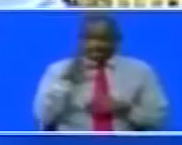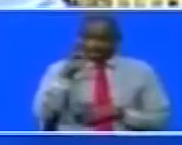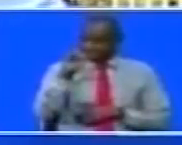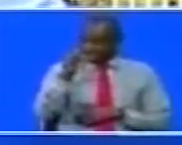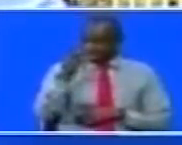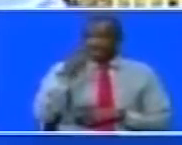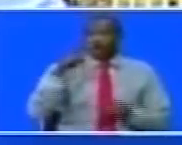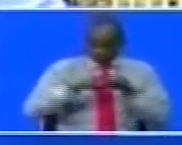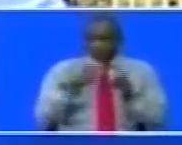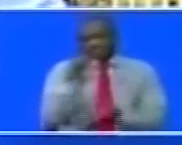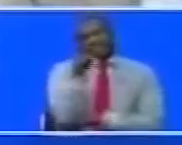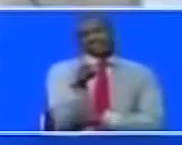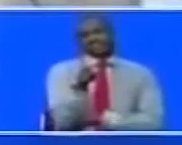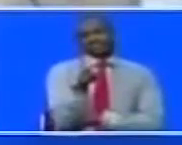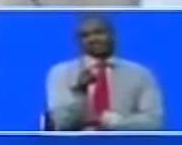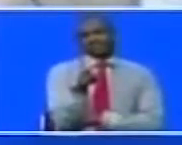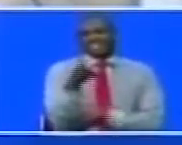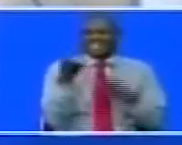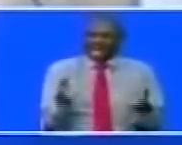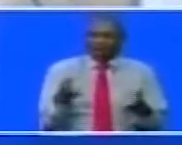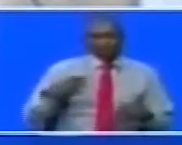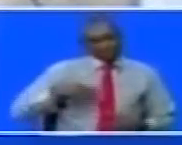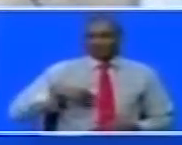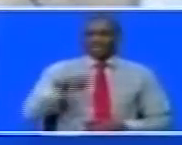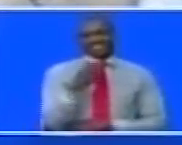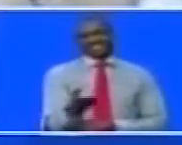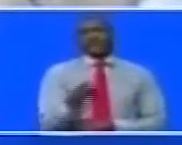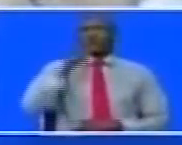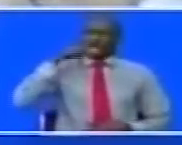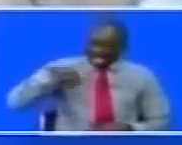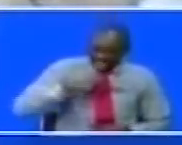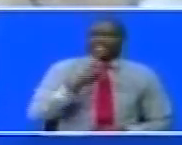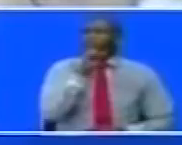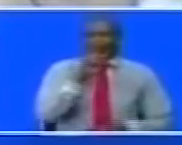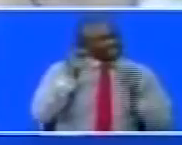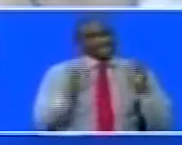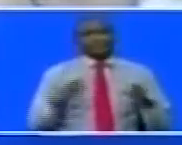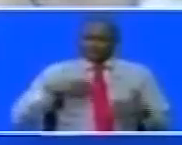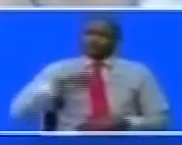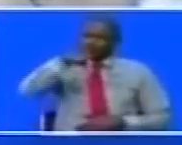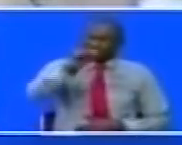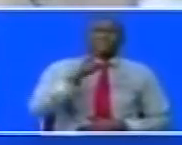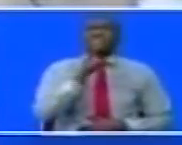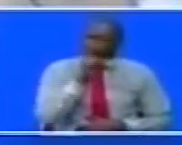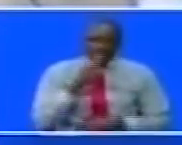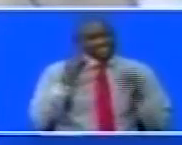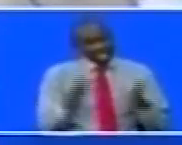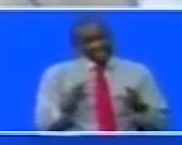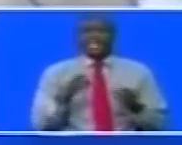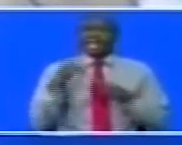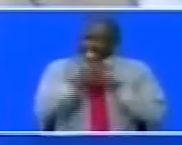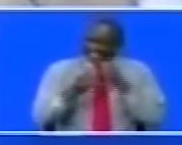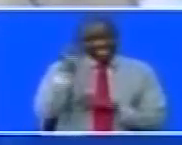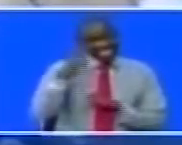the government of applying double standards. As citizens, we must not keep quiet as our nation slides towards